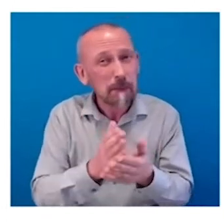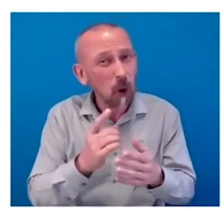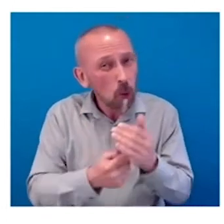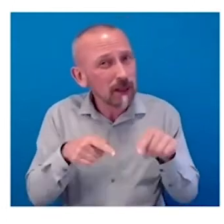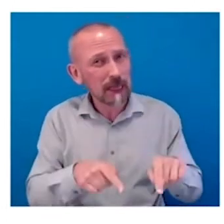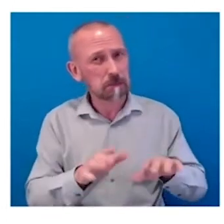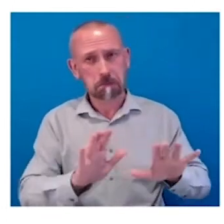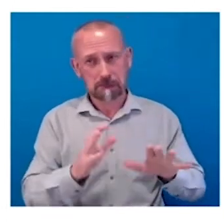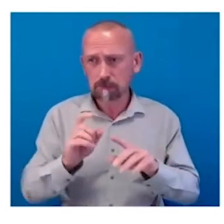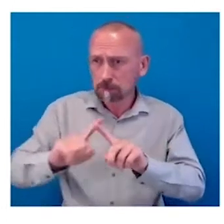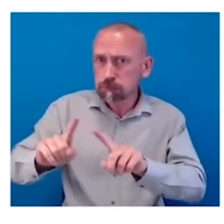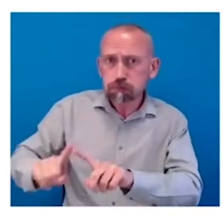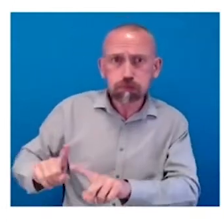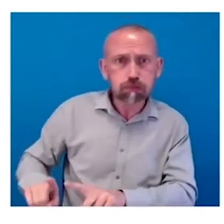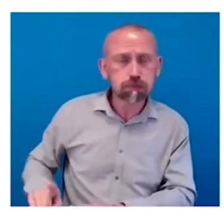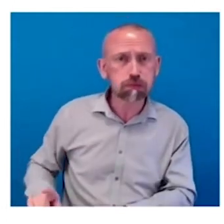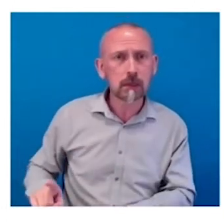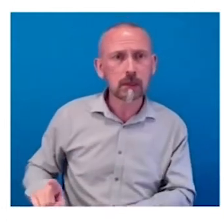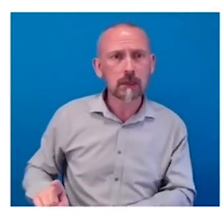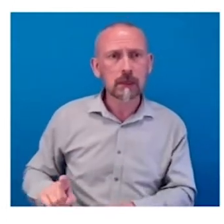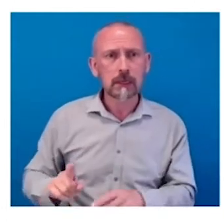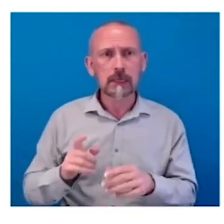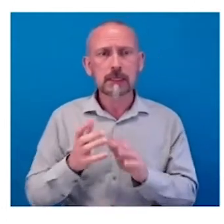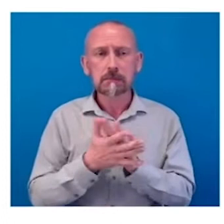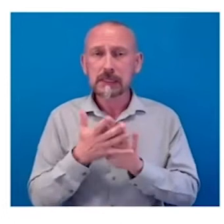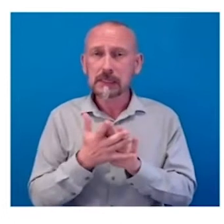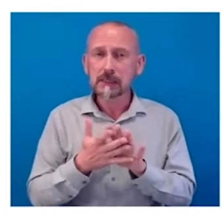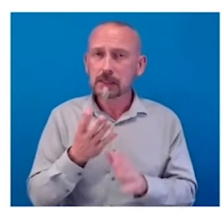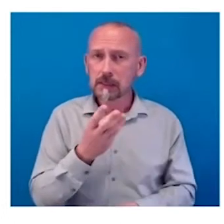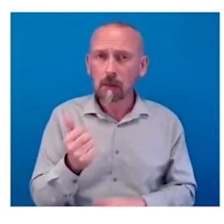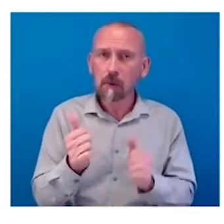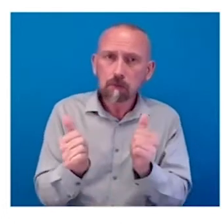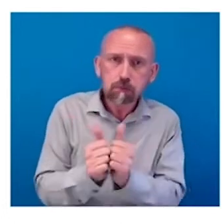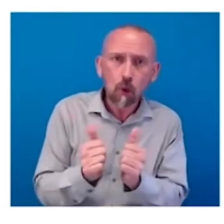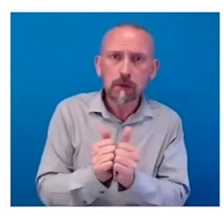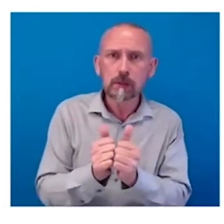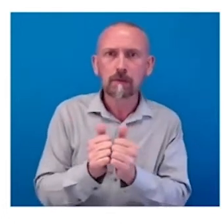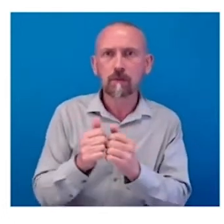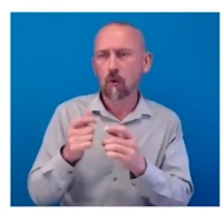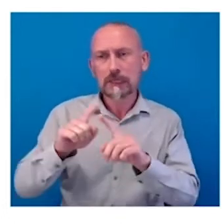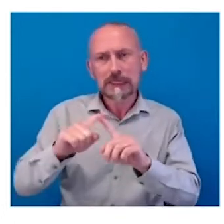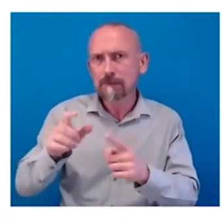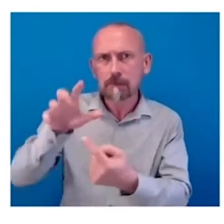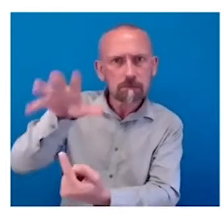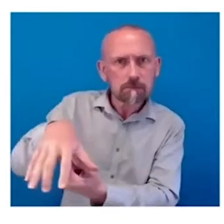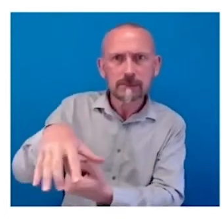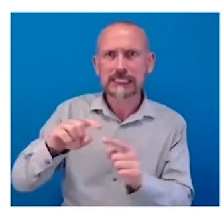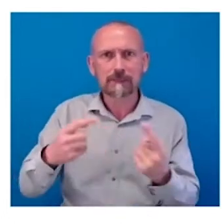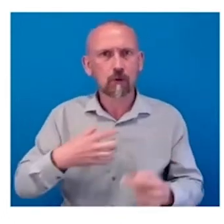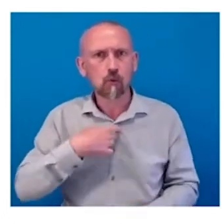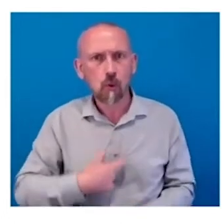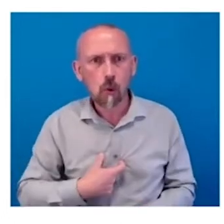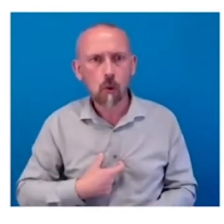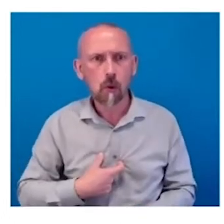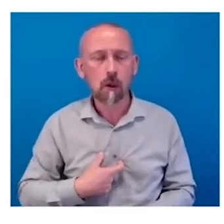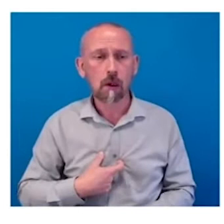technologies that are available that aren't desk-based and that would be appropriate support for different employees in different kinds of roles. Whether those